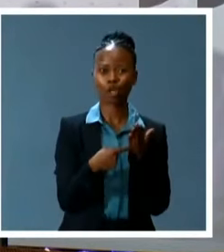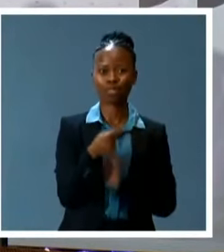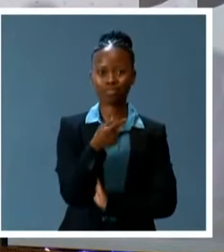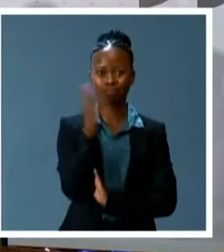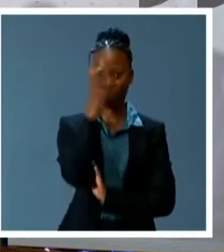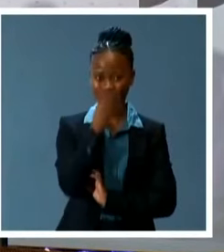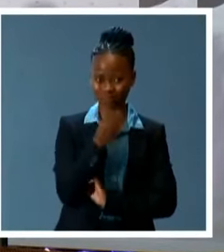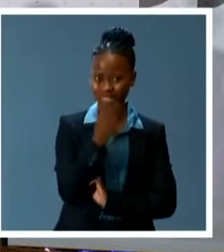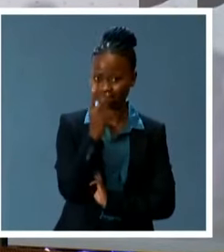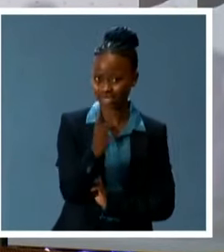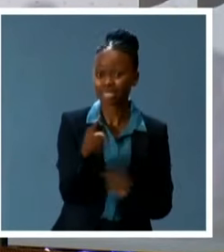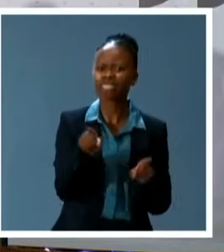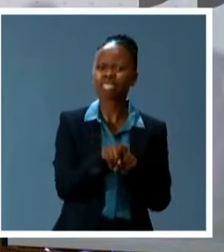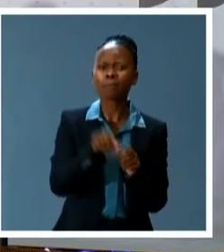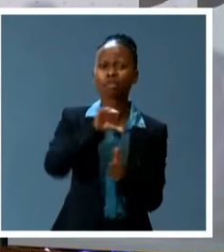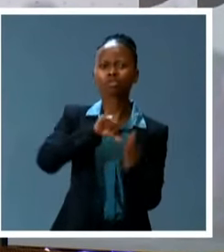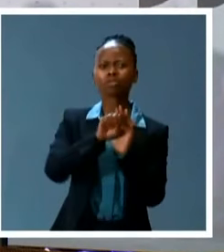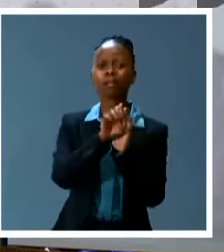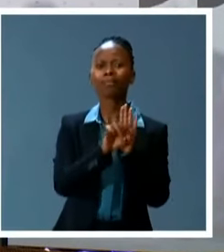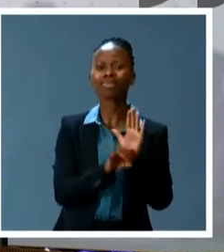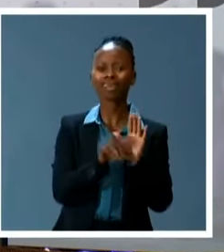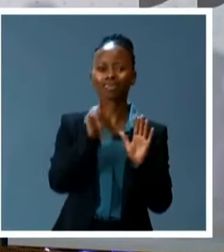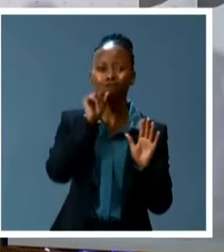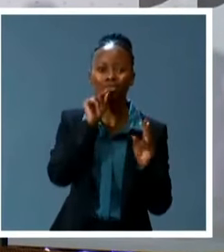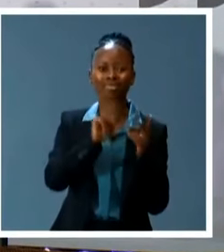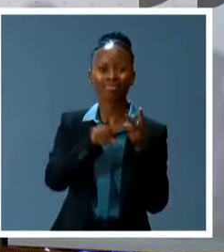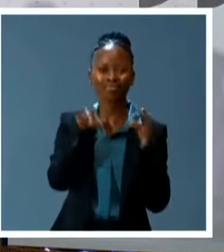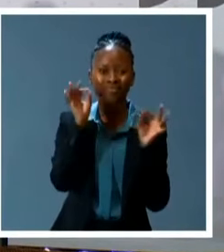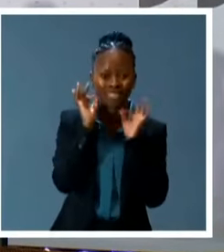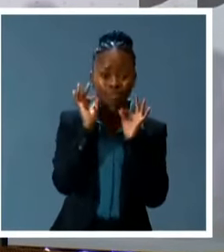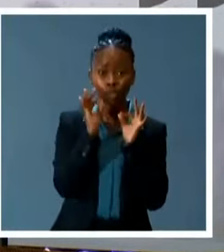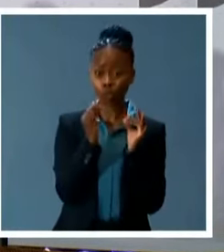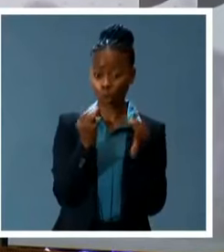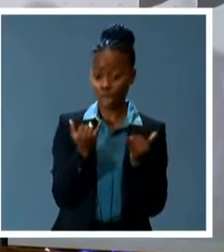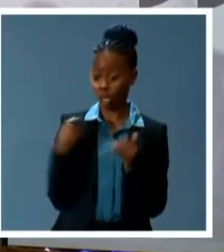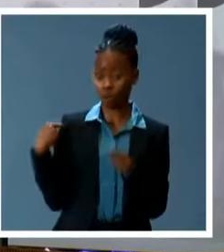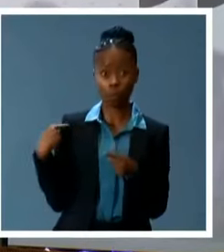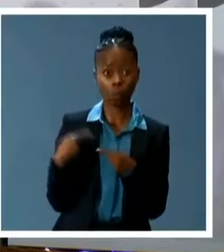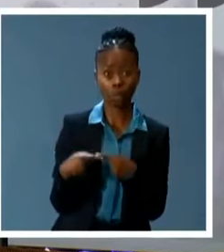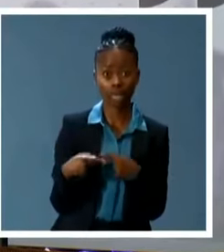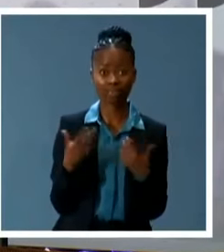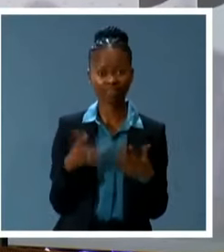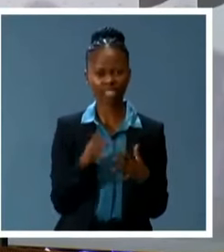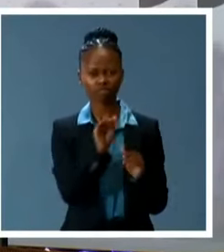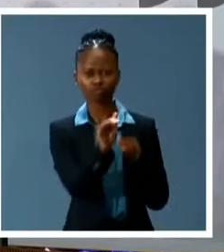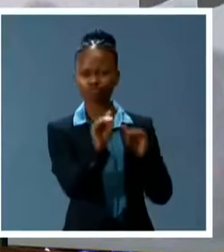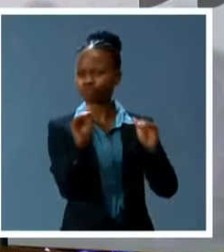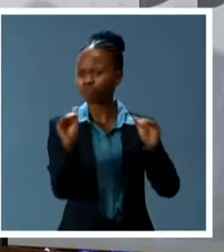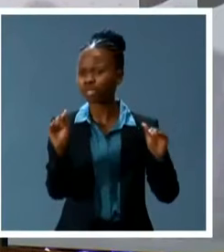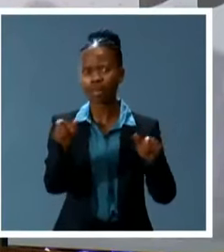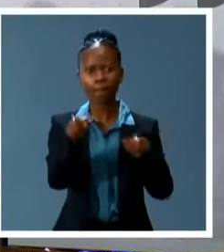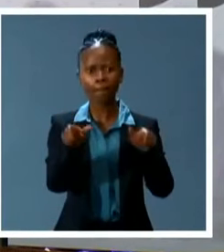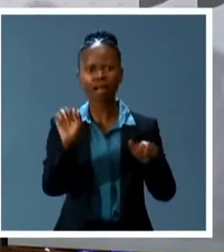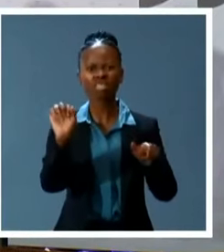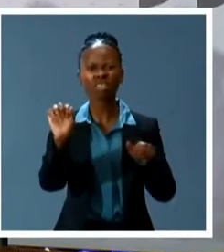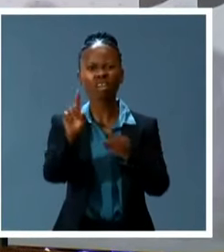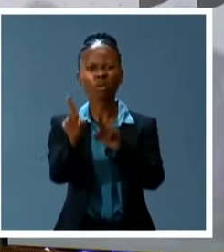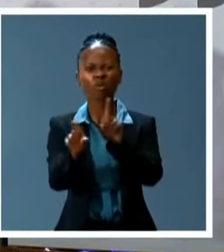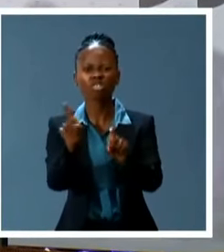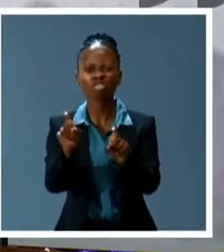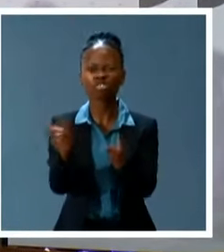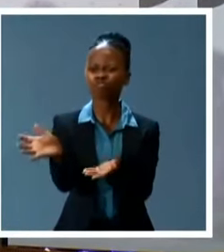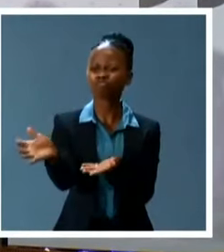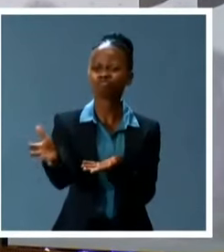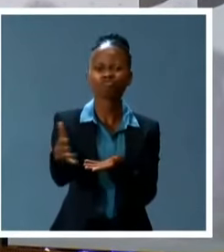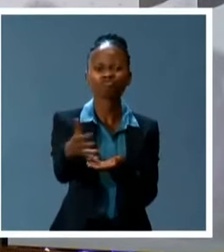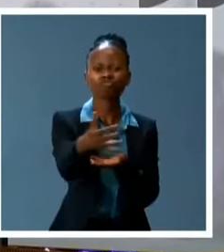as social media. So what we did this week, SG, is to ask people to send us their questions. What had they always wanted to find out from